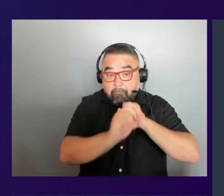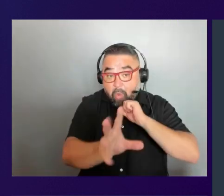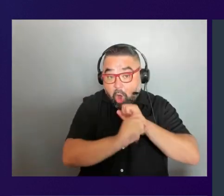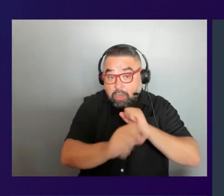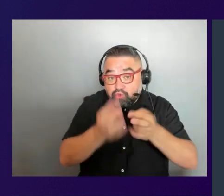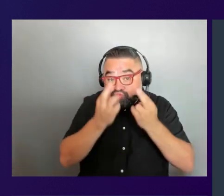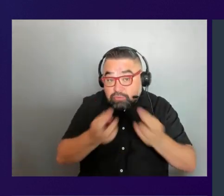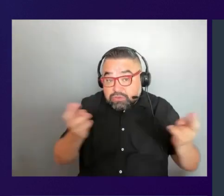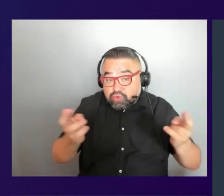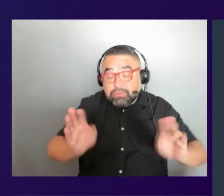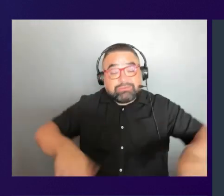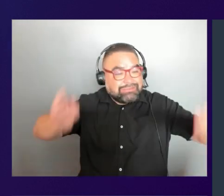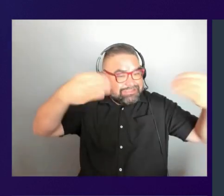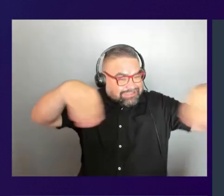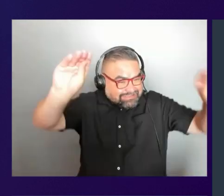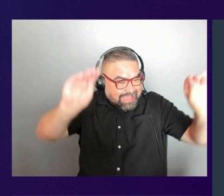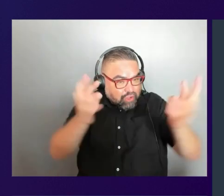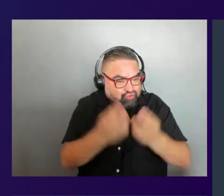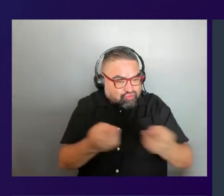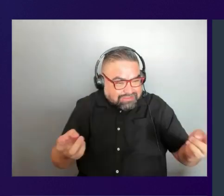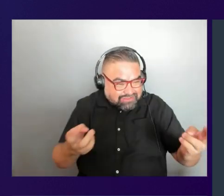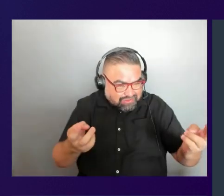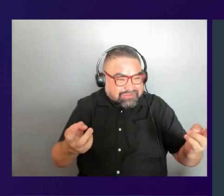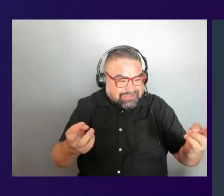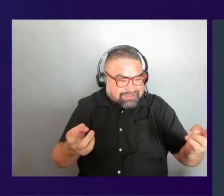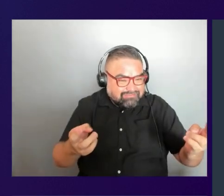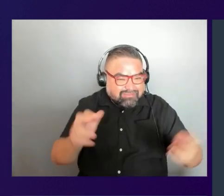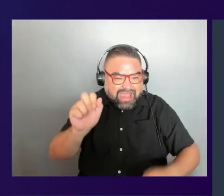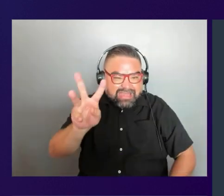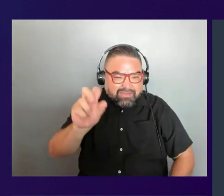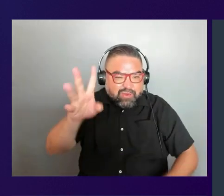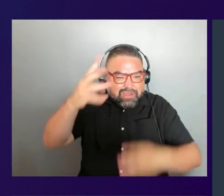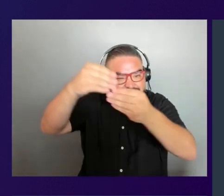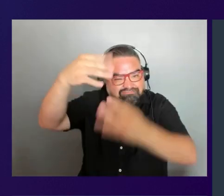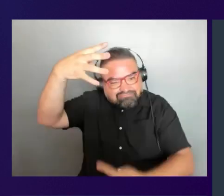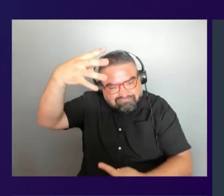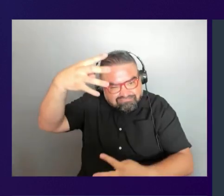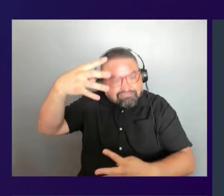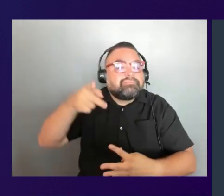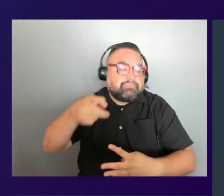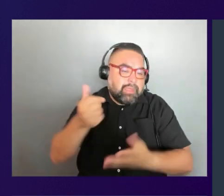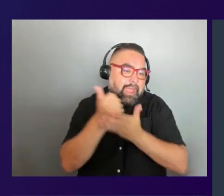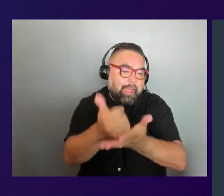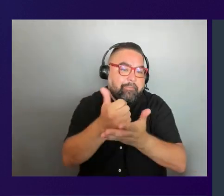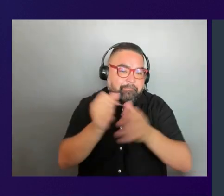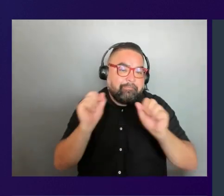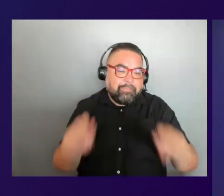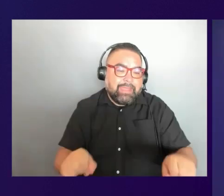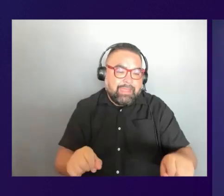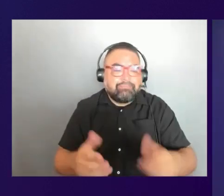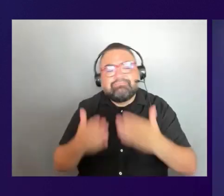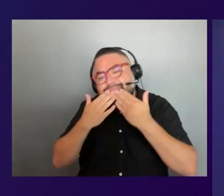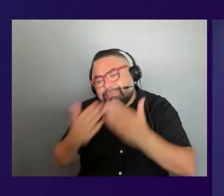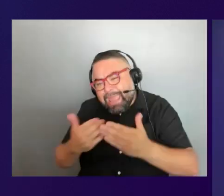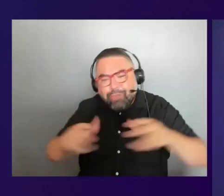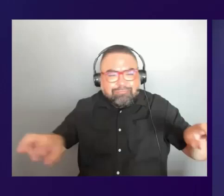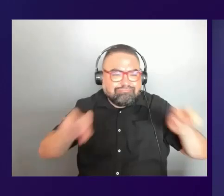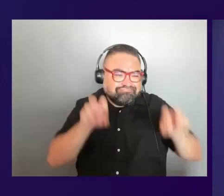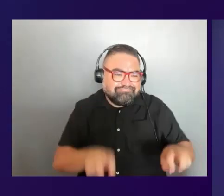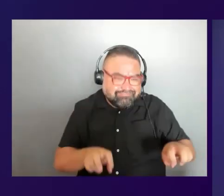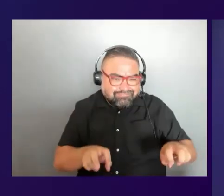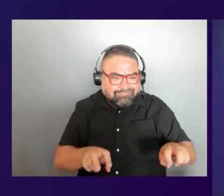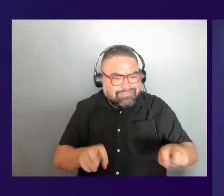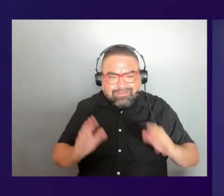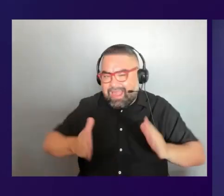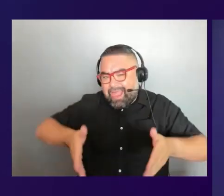sales resources that AWS has in order to be able to help out with this. I really appreciate Sebi letting me come on here, letting me help